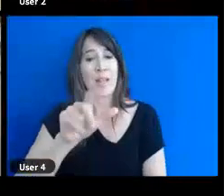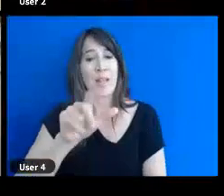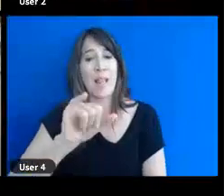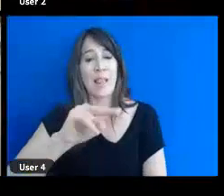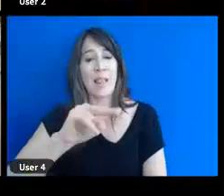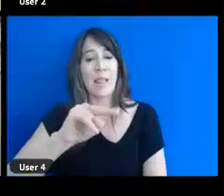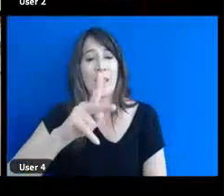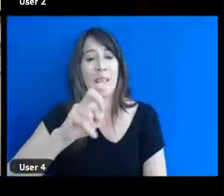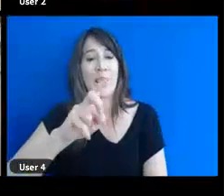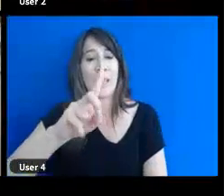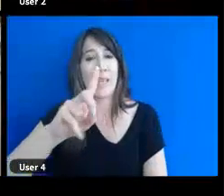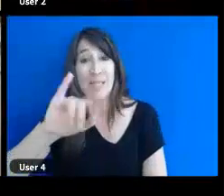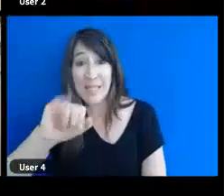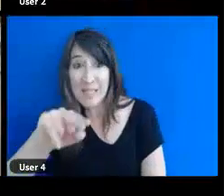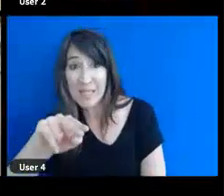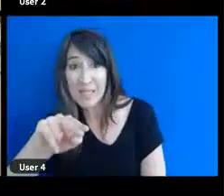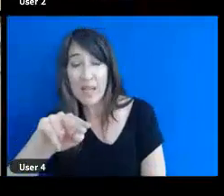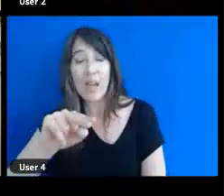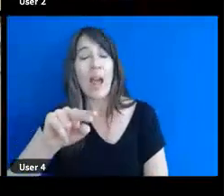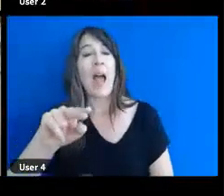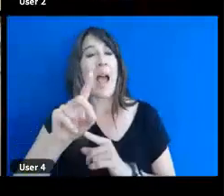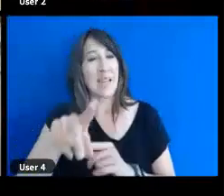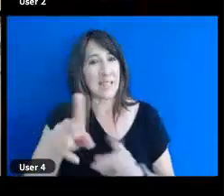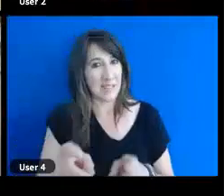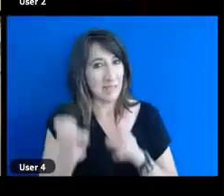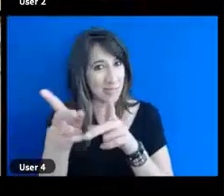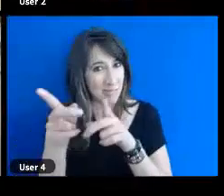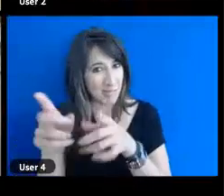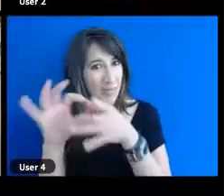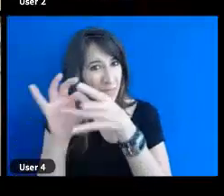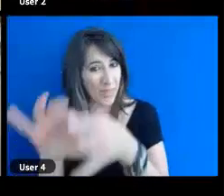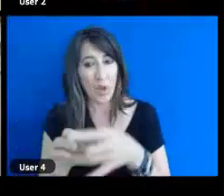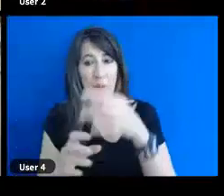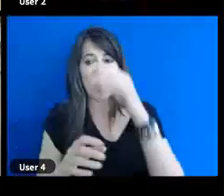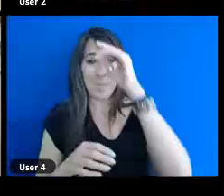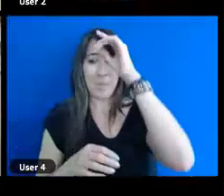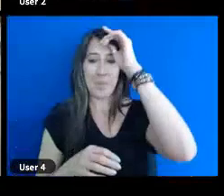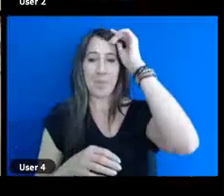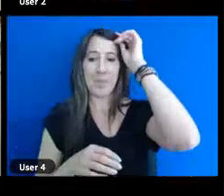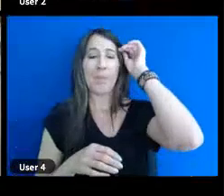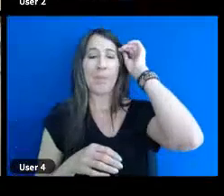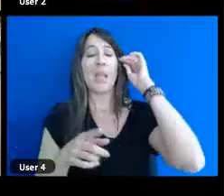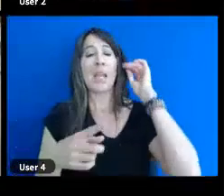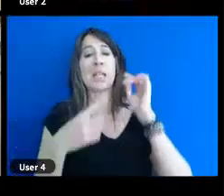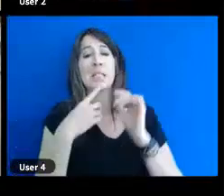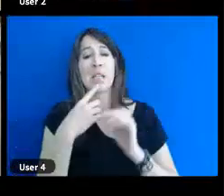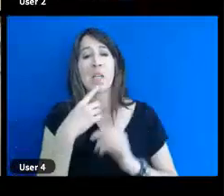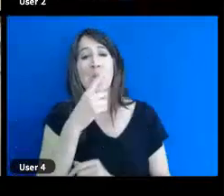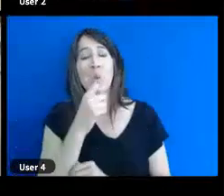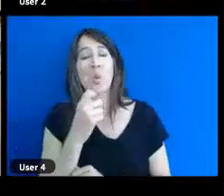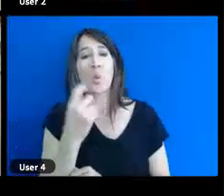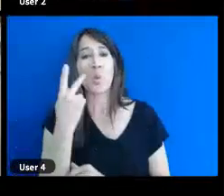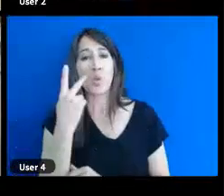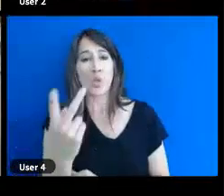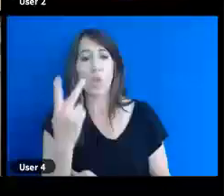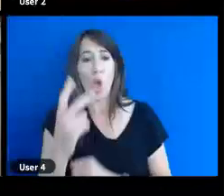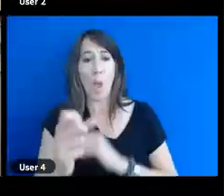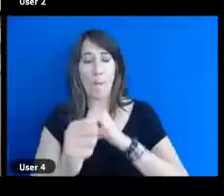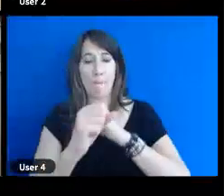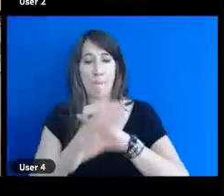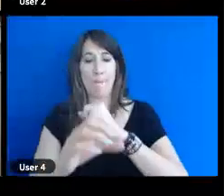actually posted this on LinkedIn, so if you follow me, it's in my feed. I put a link to the actual research, but it